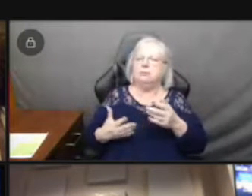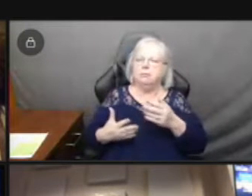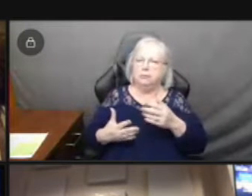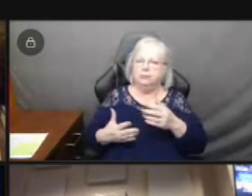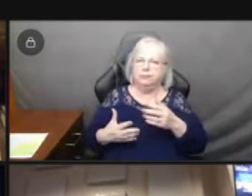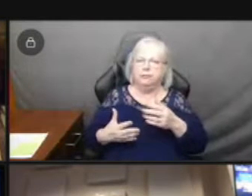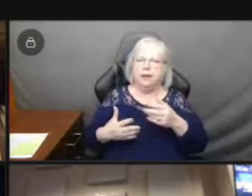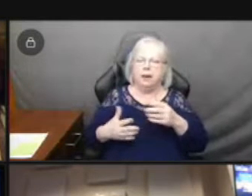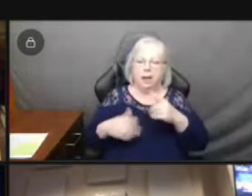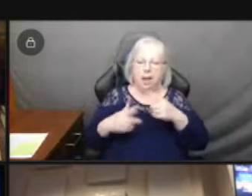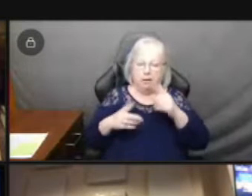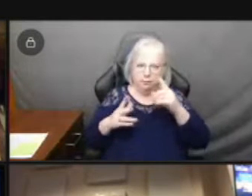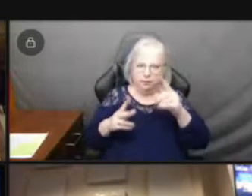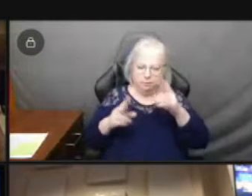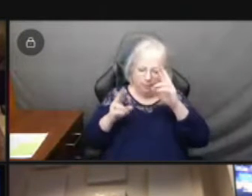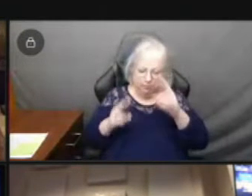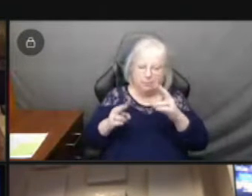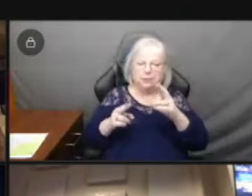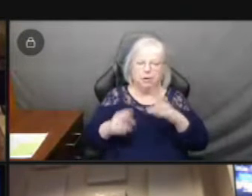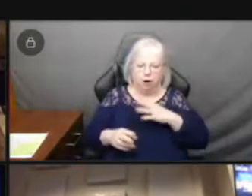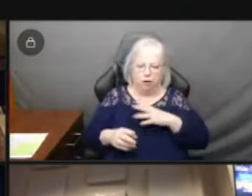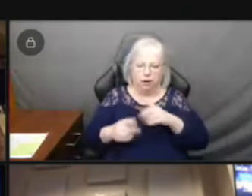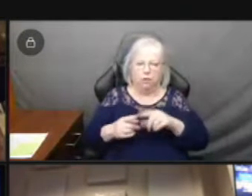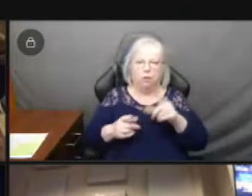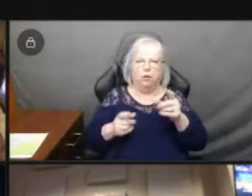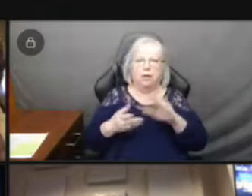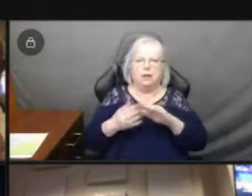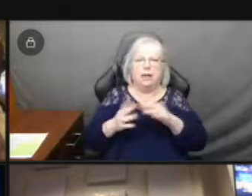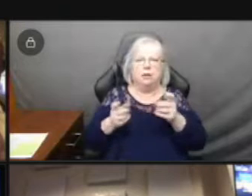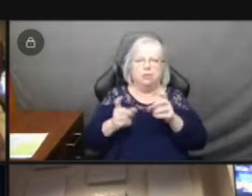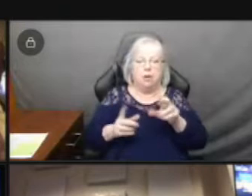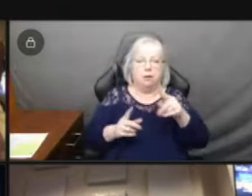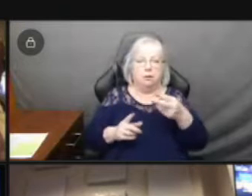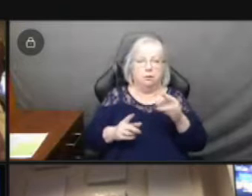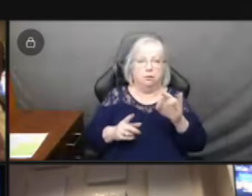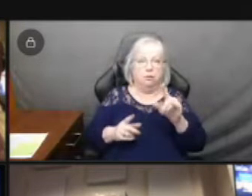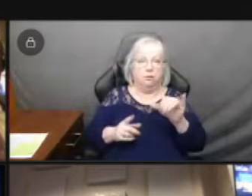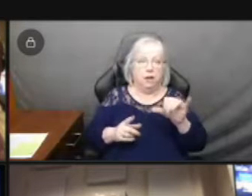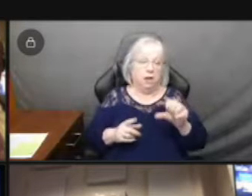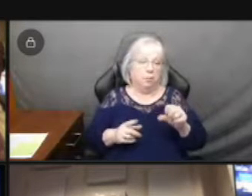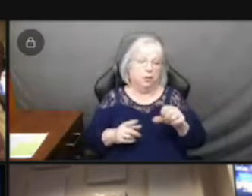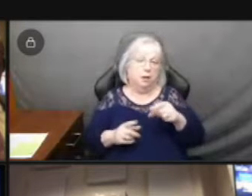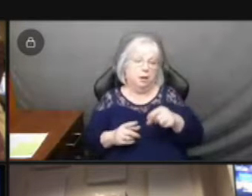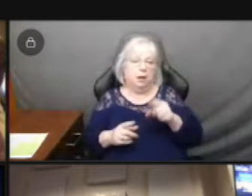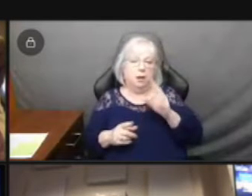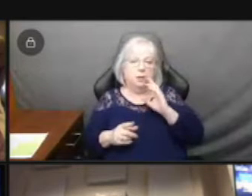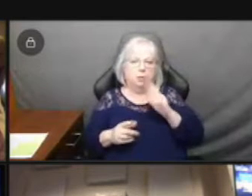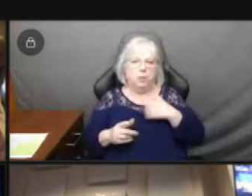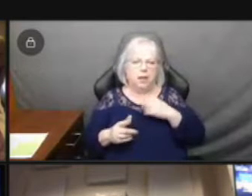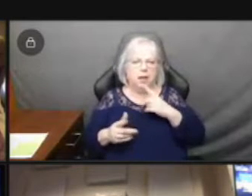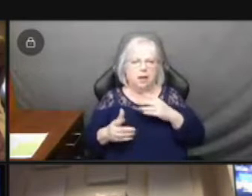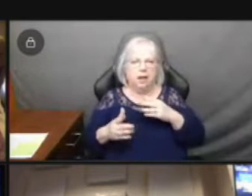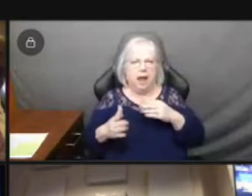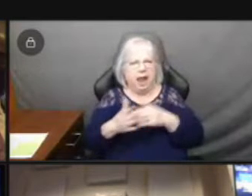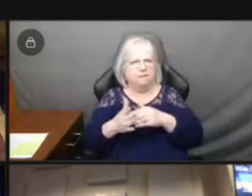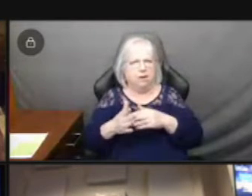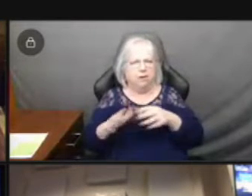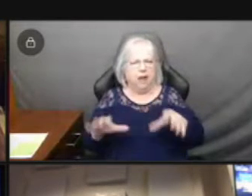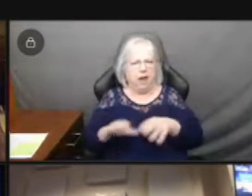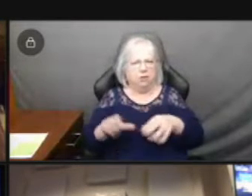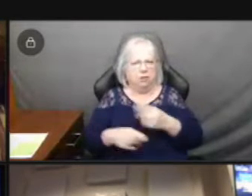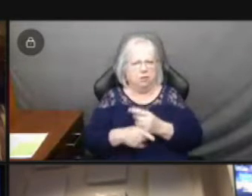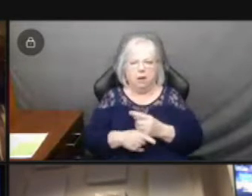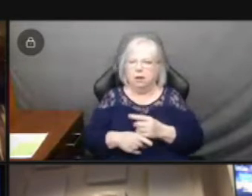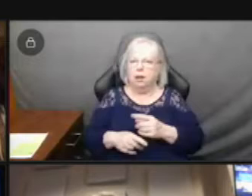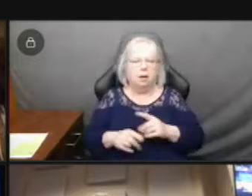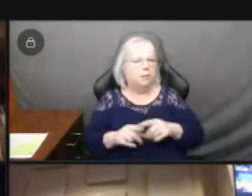Out of courtesy to City Director Phillips, I would assume that this will be an adverse action. Is that correct? Yeah, but I mean, if it's